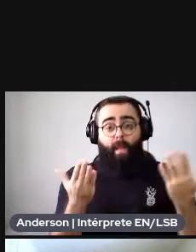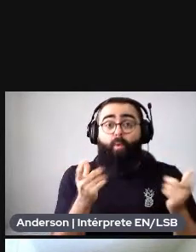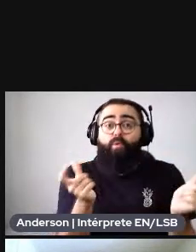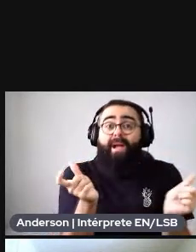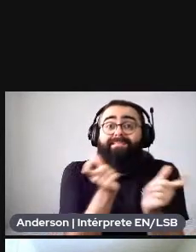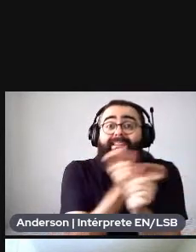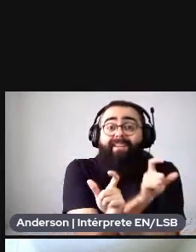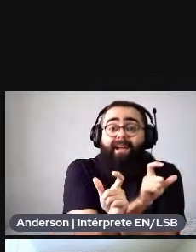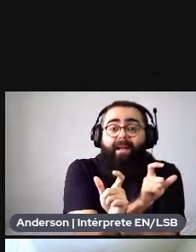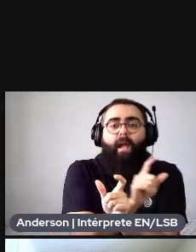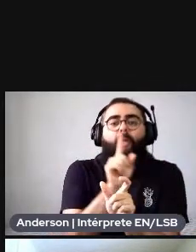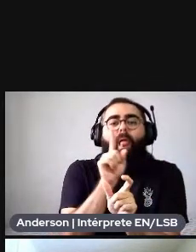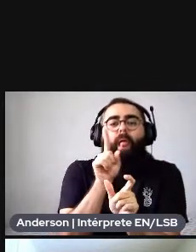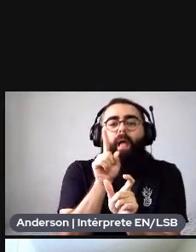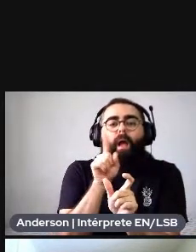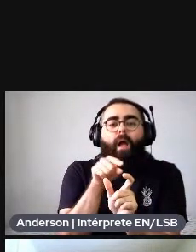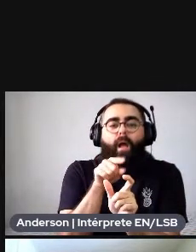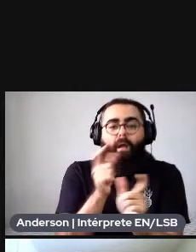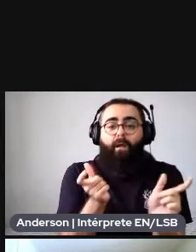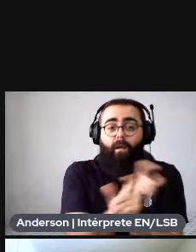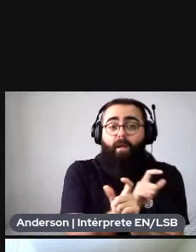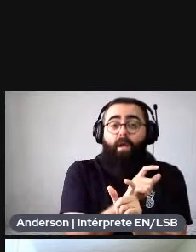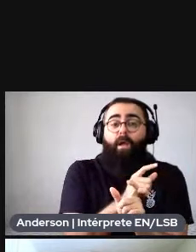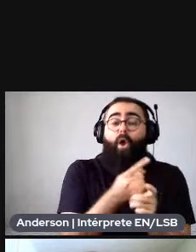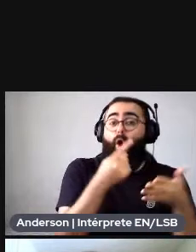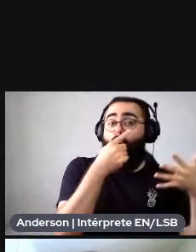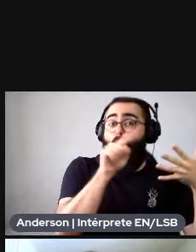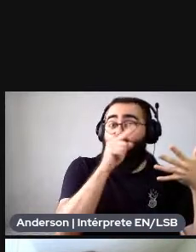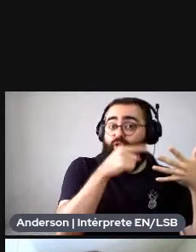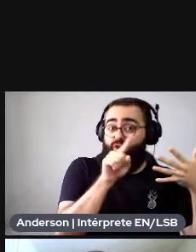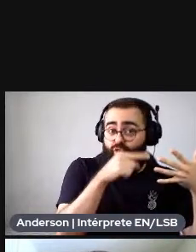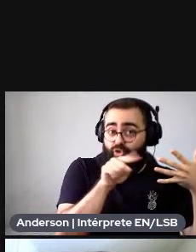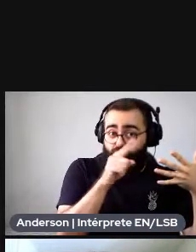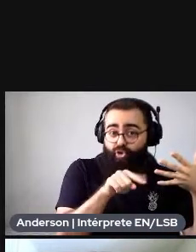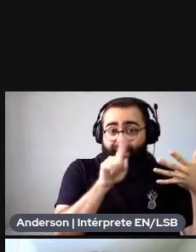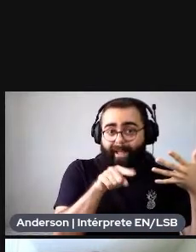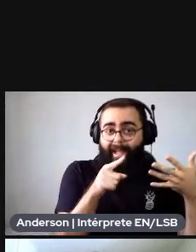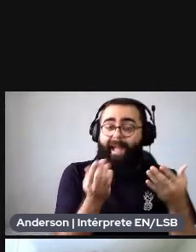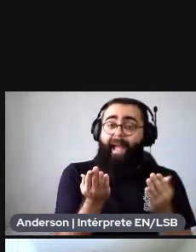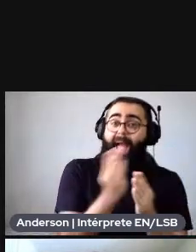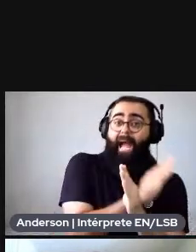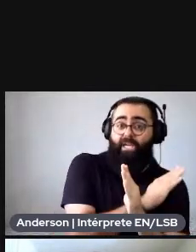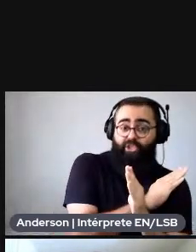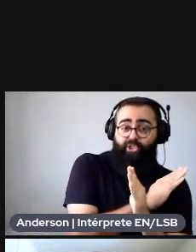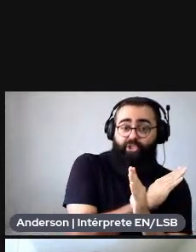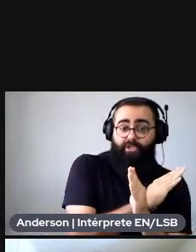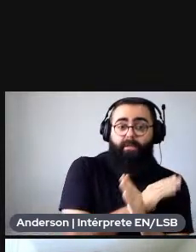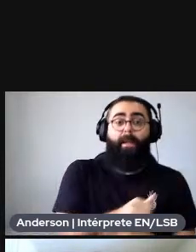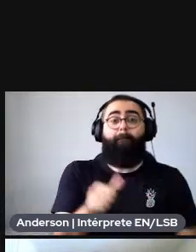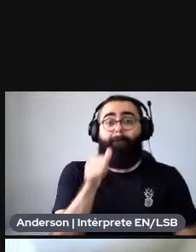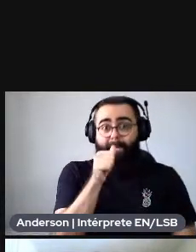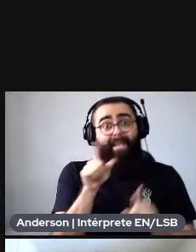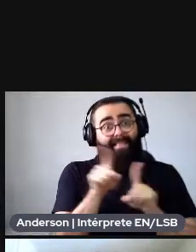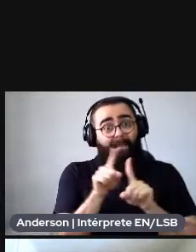is given earlier, and the same holds for beber. Okay?